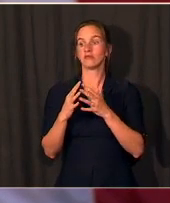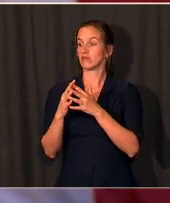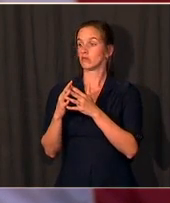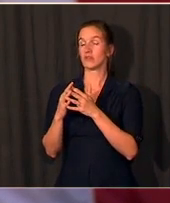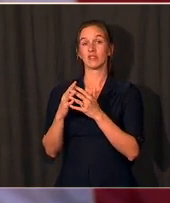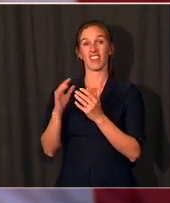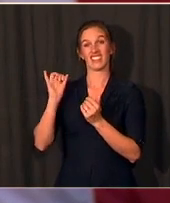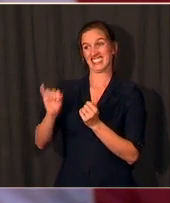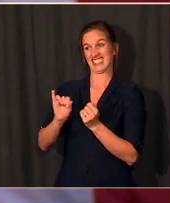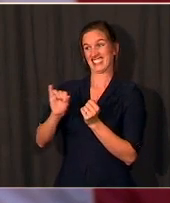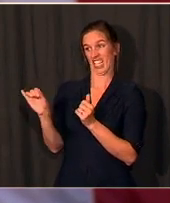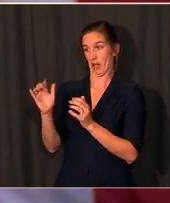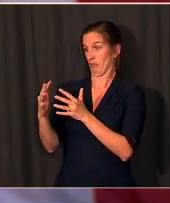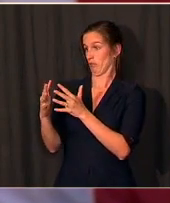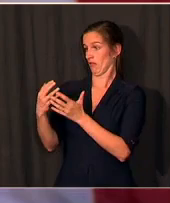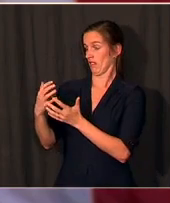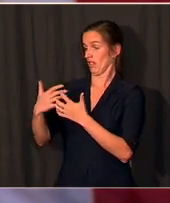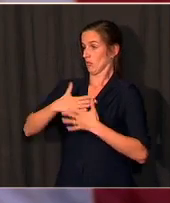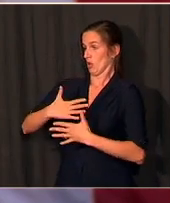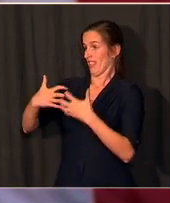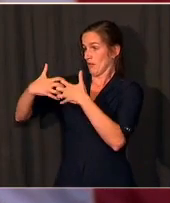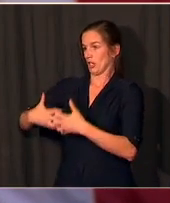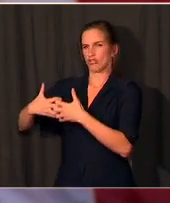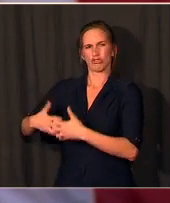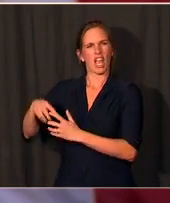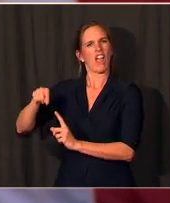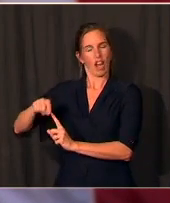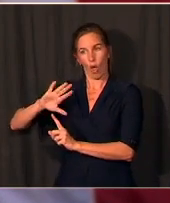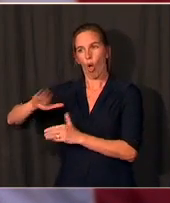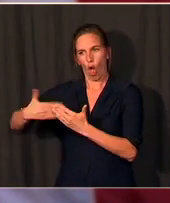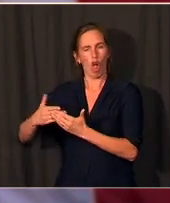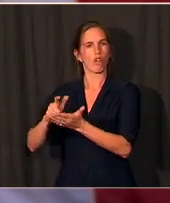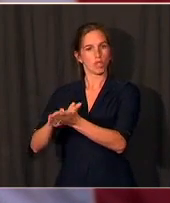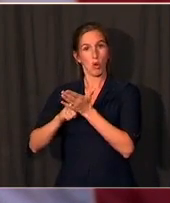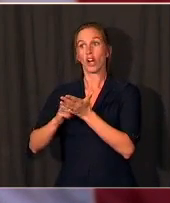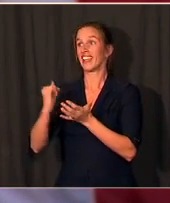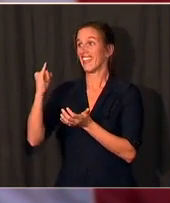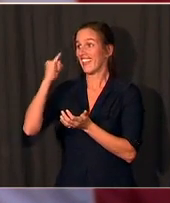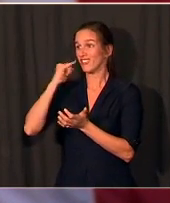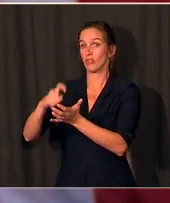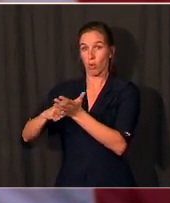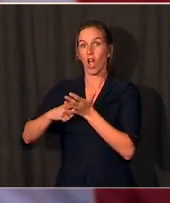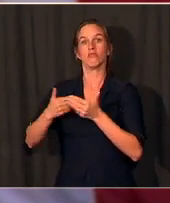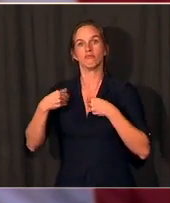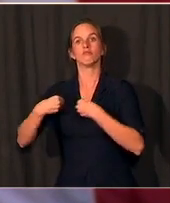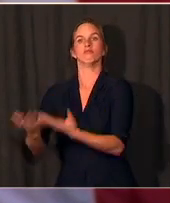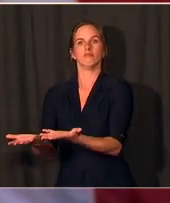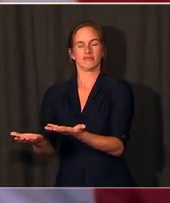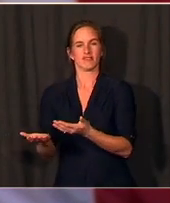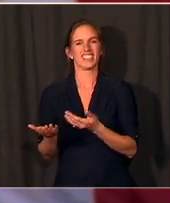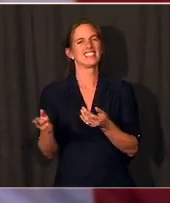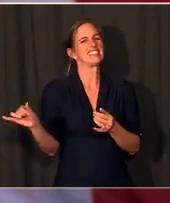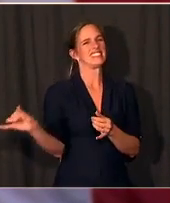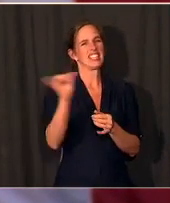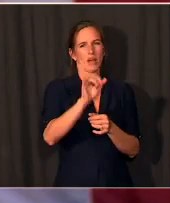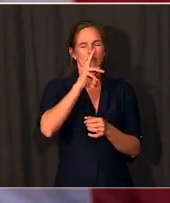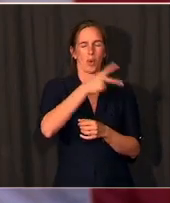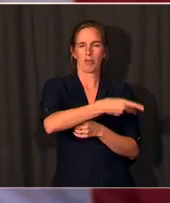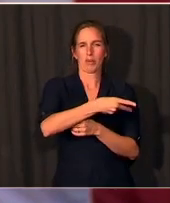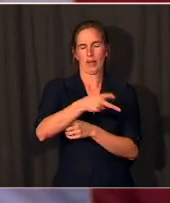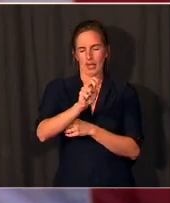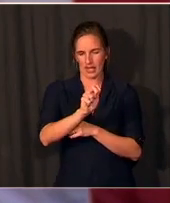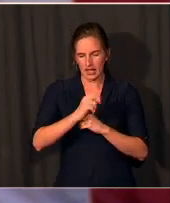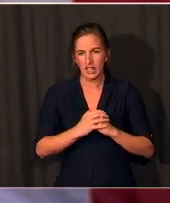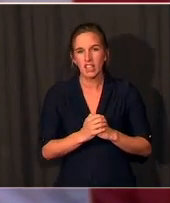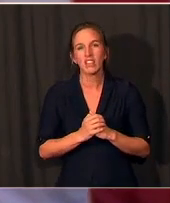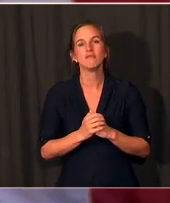has ever been denied a ventilator. No American who's ever required an ICU bed has ever been denied an ICU bed. So the good news